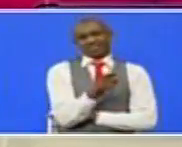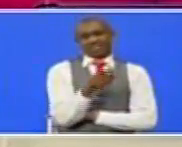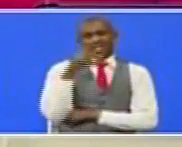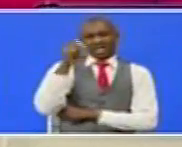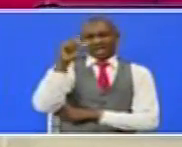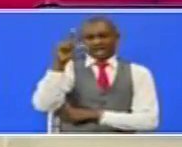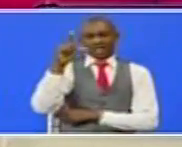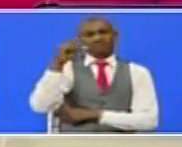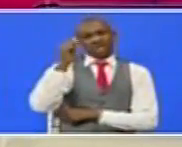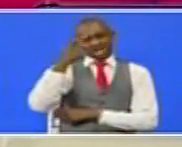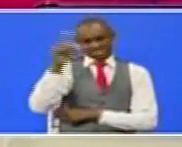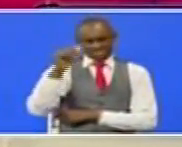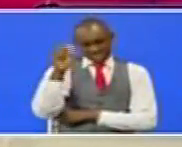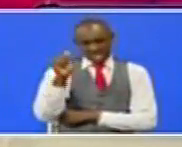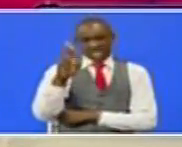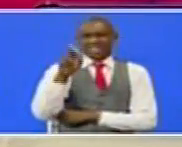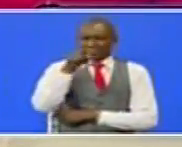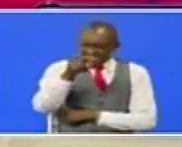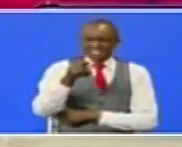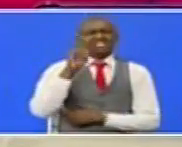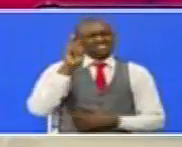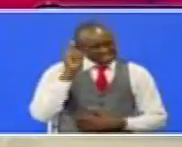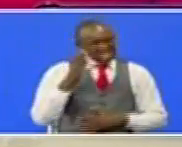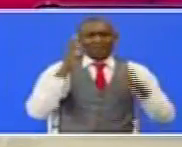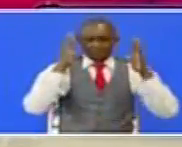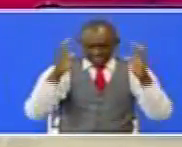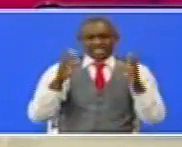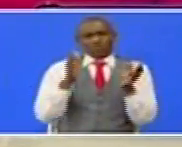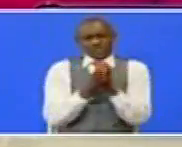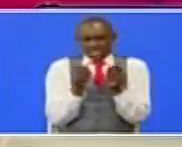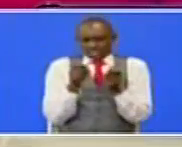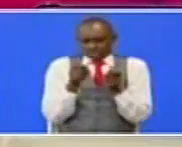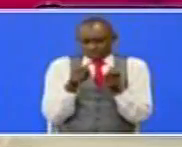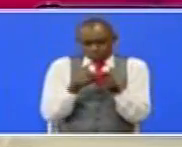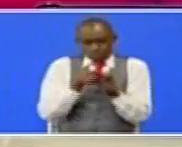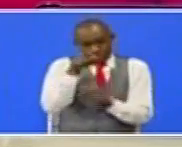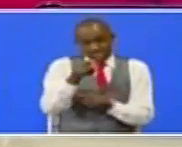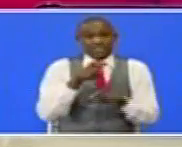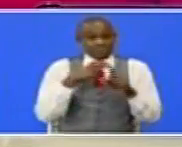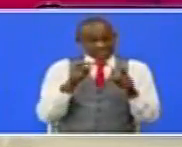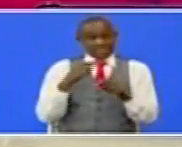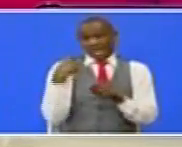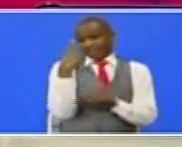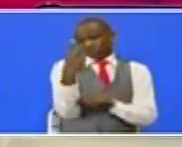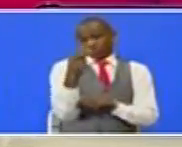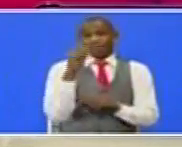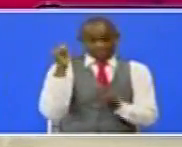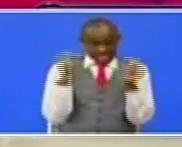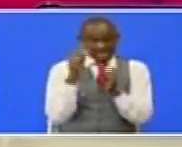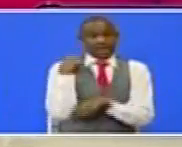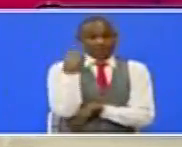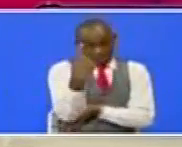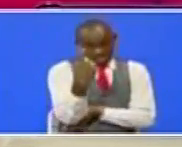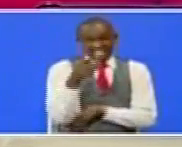one of the neglected tropical diseases, is the second biggest parasitic killer in the world after malaria. The disease is caused